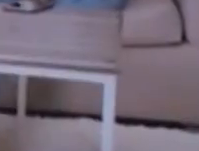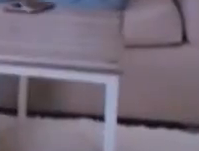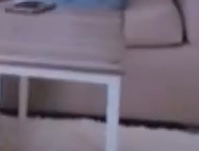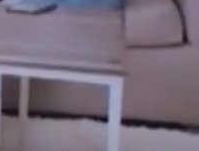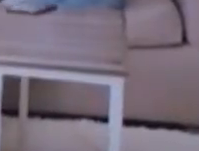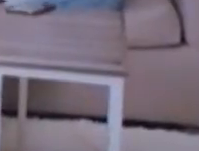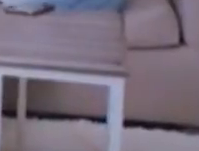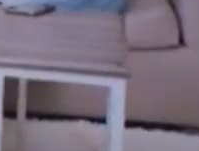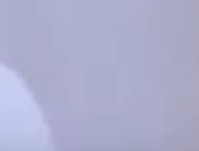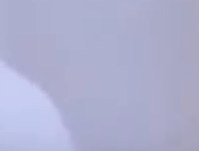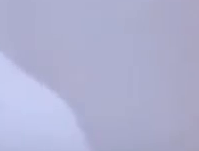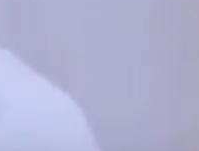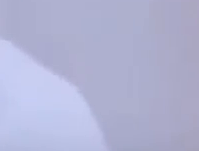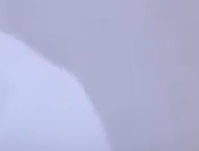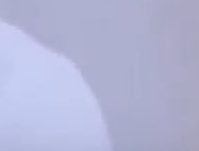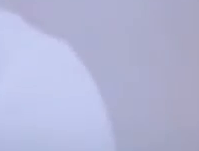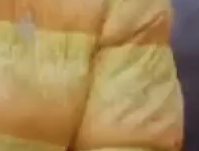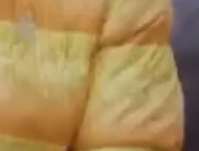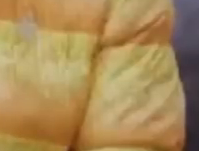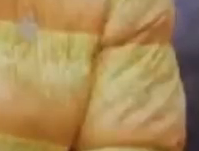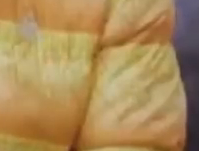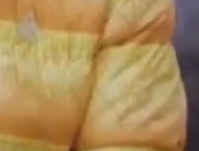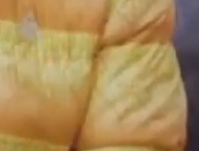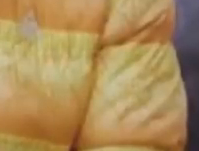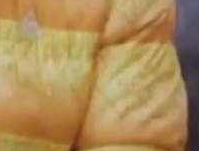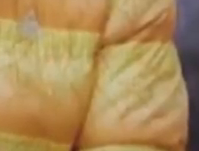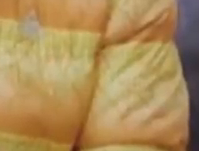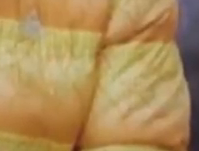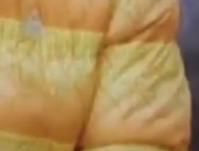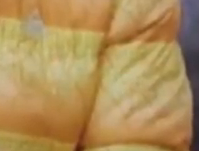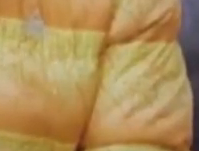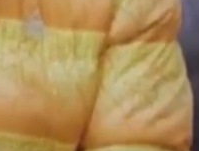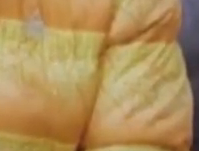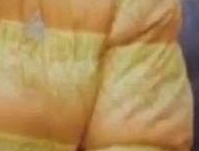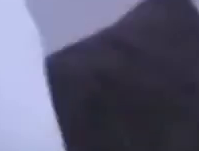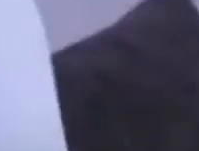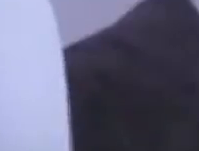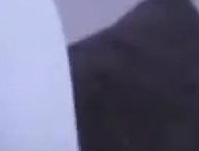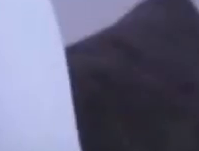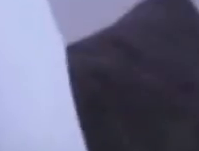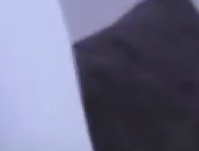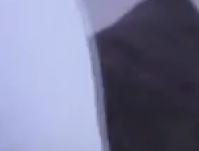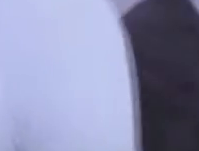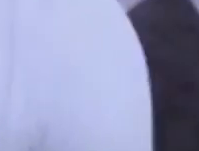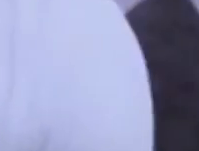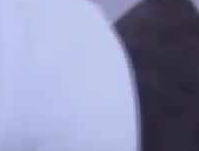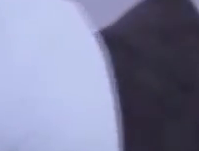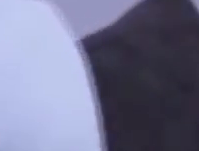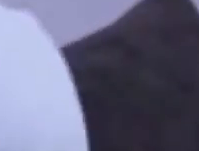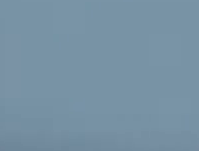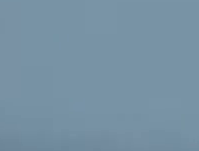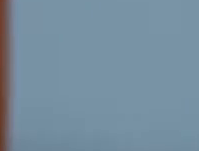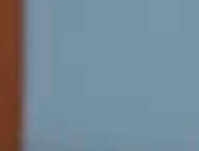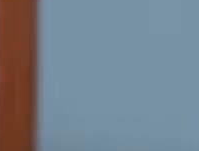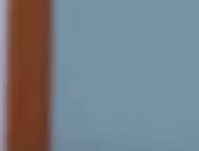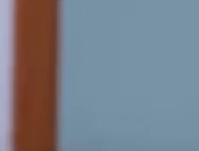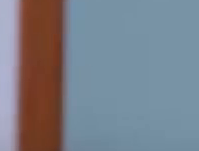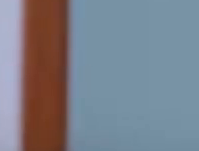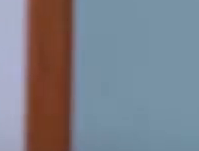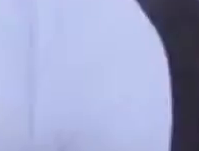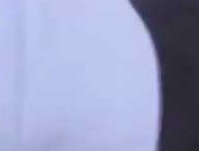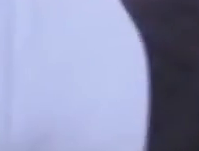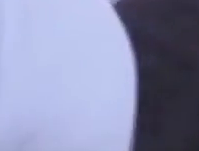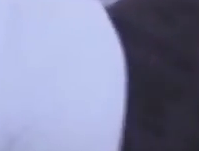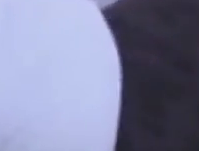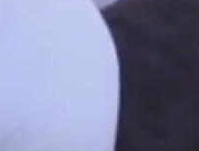kumifanyie. Kama nini, kanywele, kanitu vitu tu. Yeah. Hey, kuna avocado, kuna nini. Inabidi unaitisha wisdom kutoka above. Na